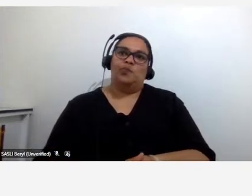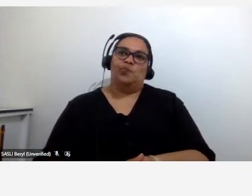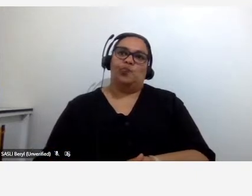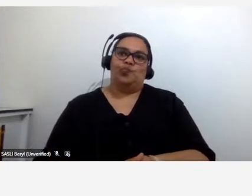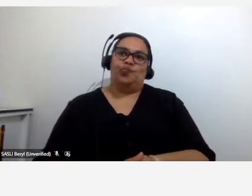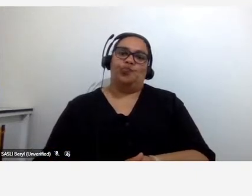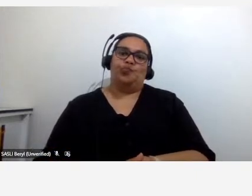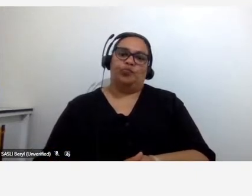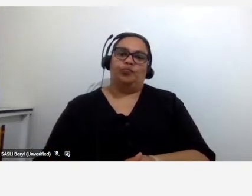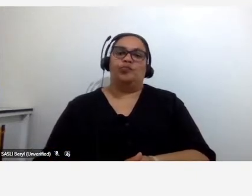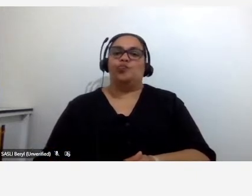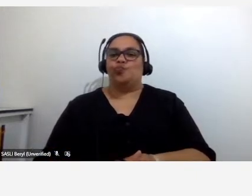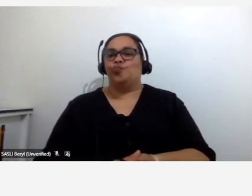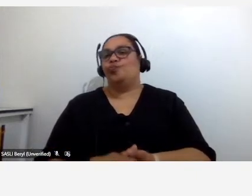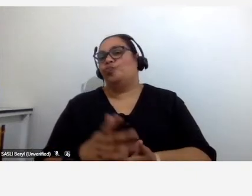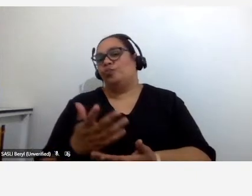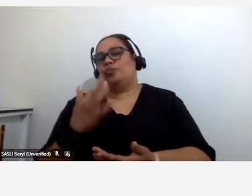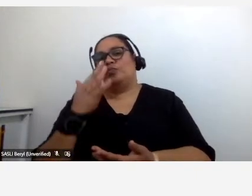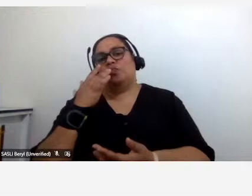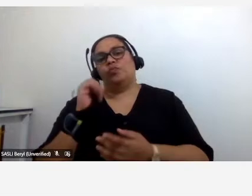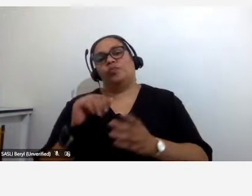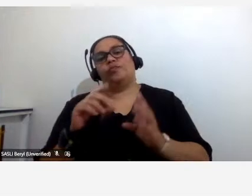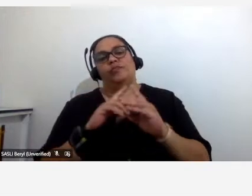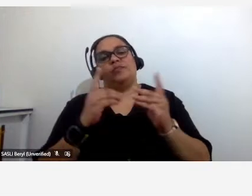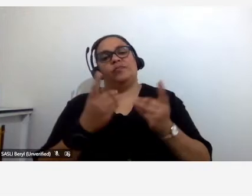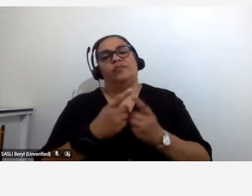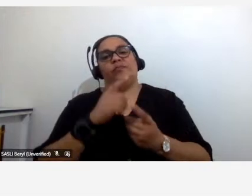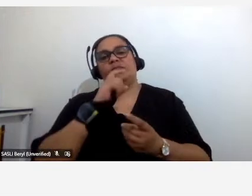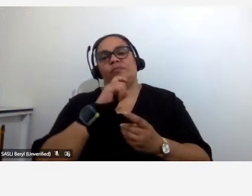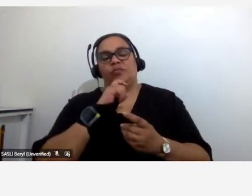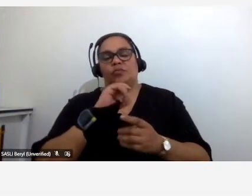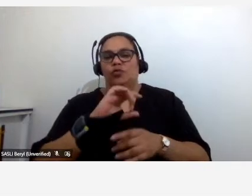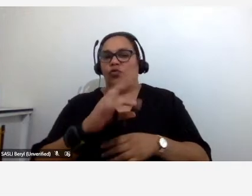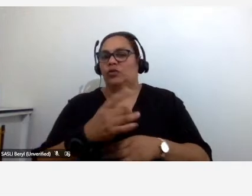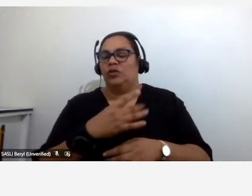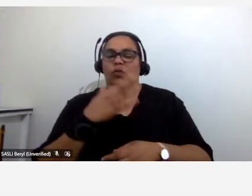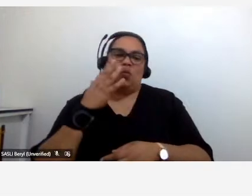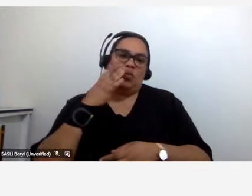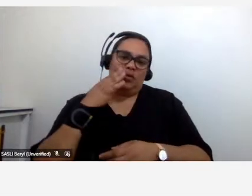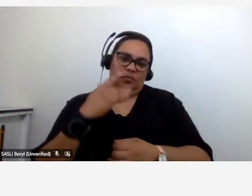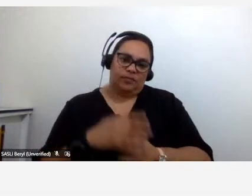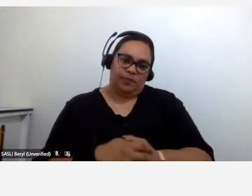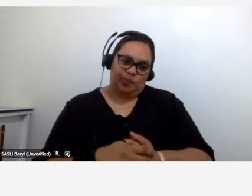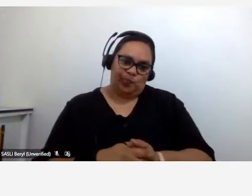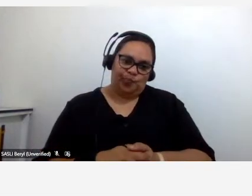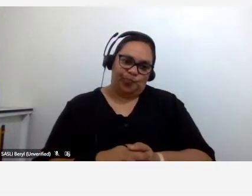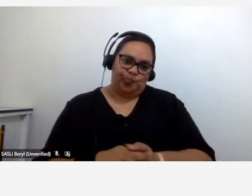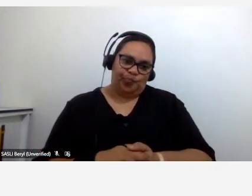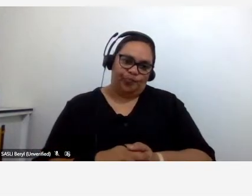Or till when shall this department use consultants?